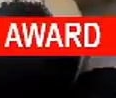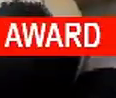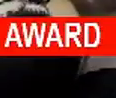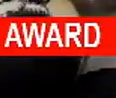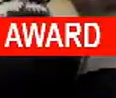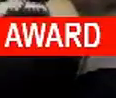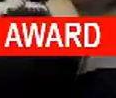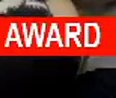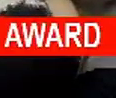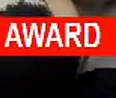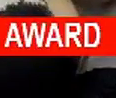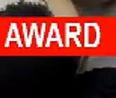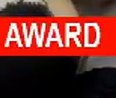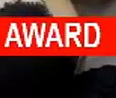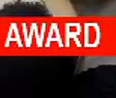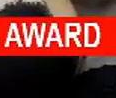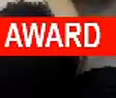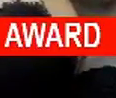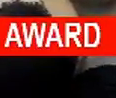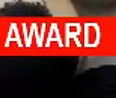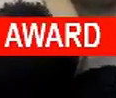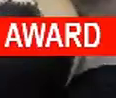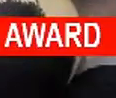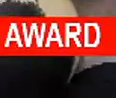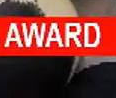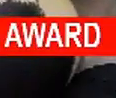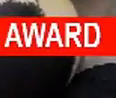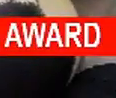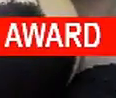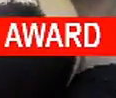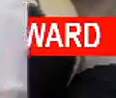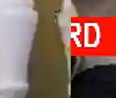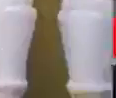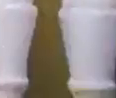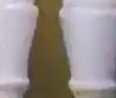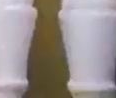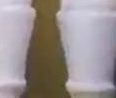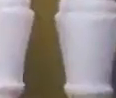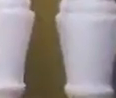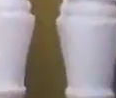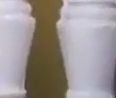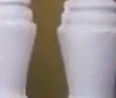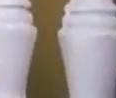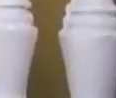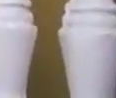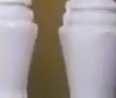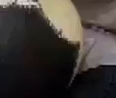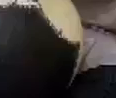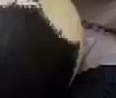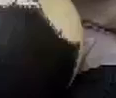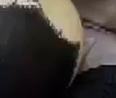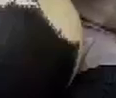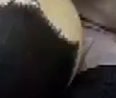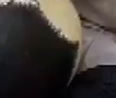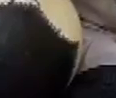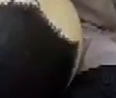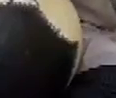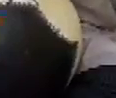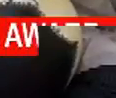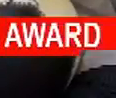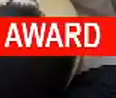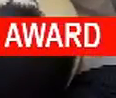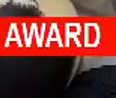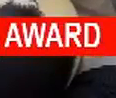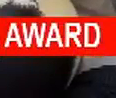baba dalba aho moro bari bibe ma diari mbakel konkoto murkoto le